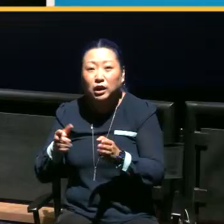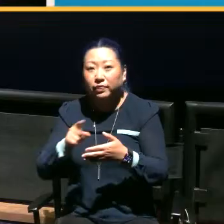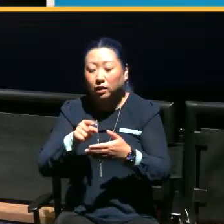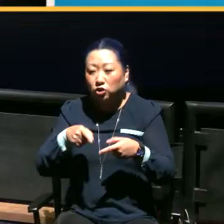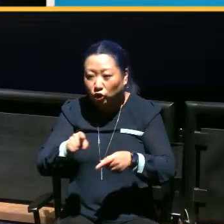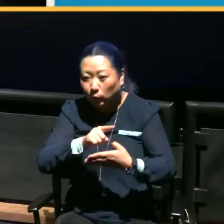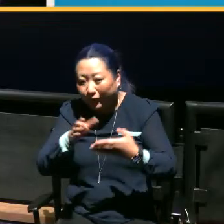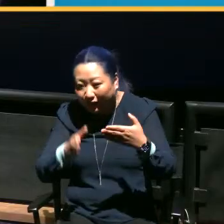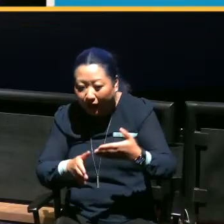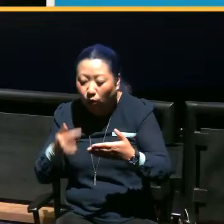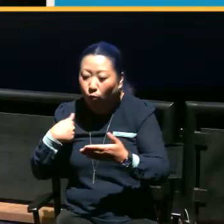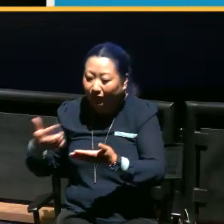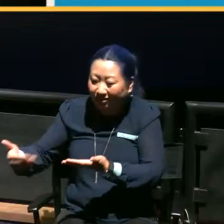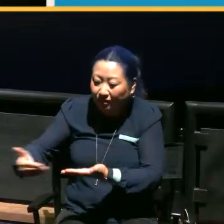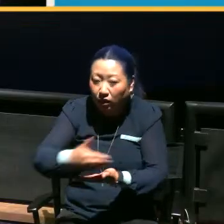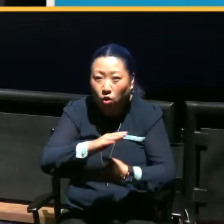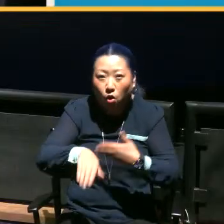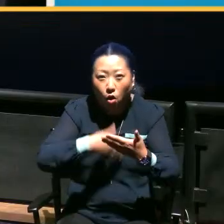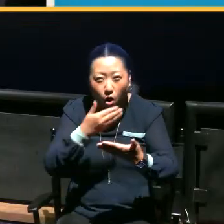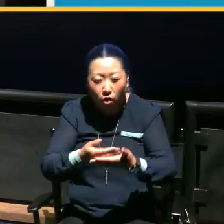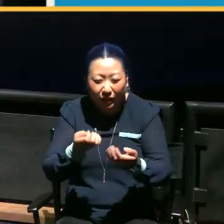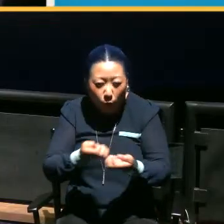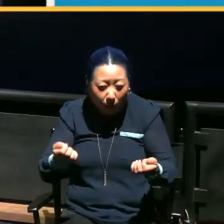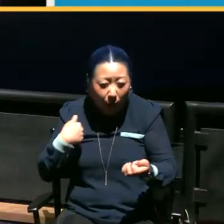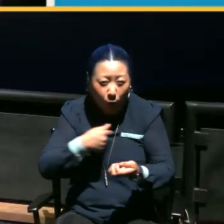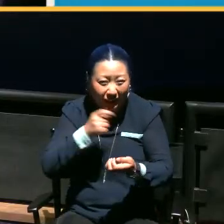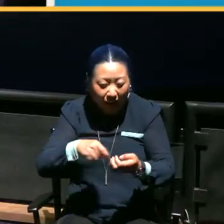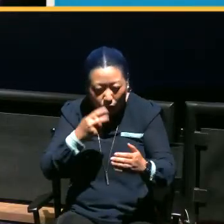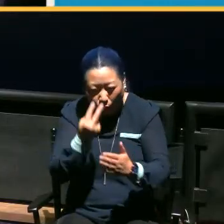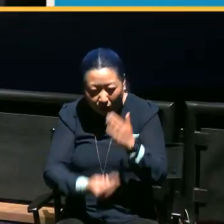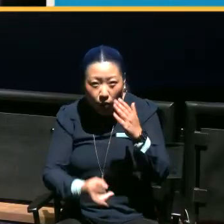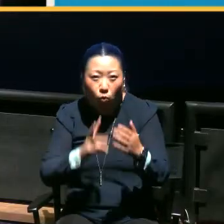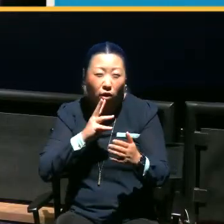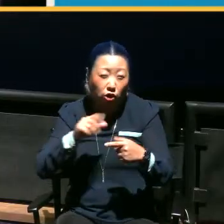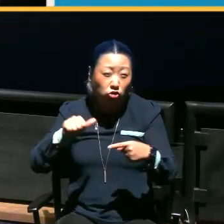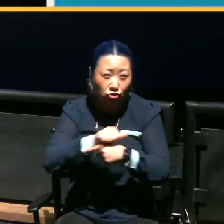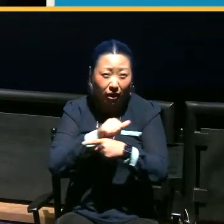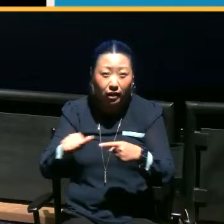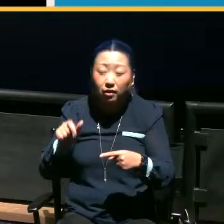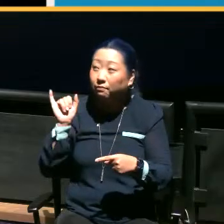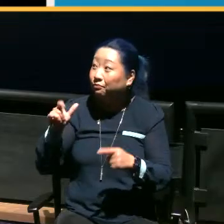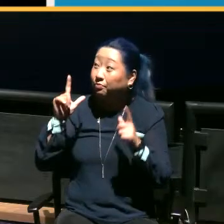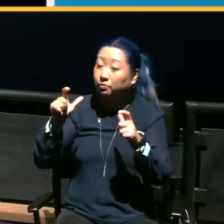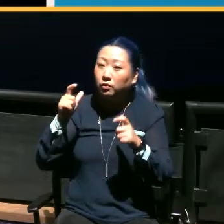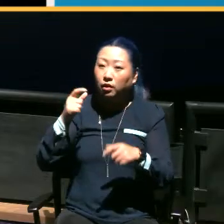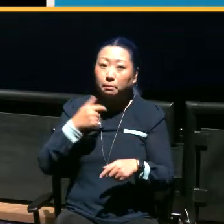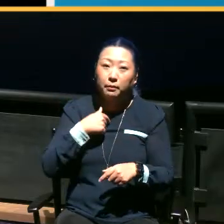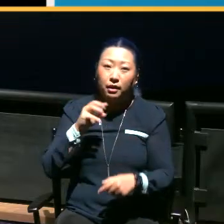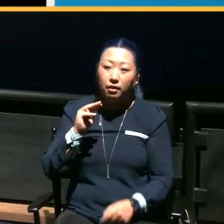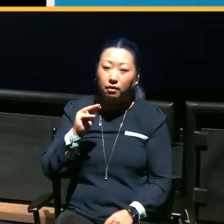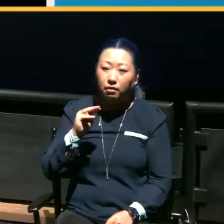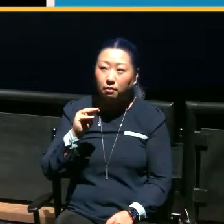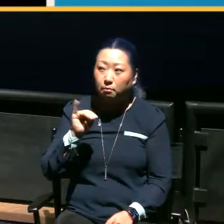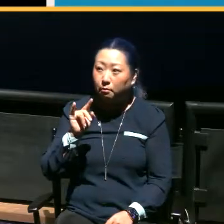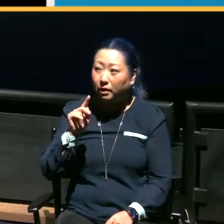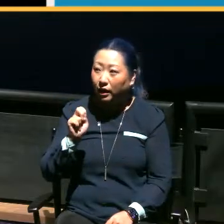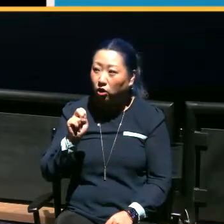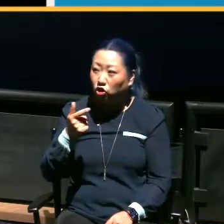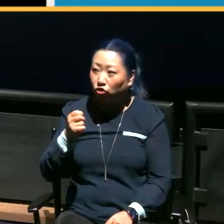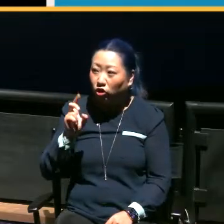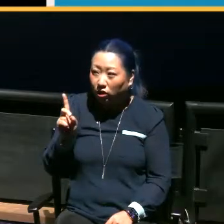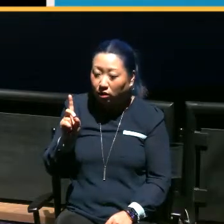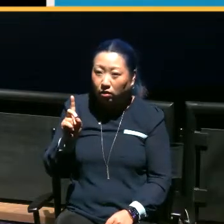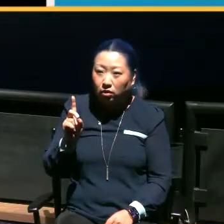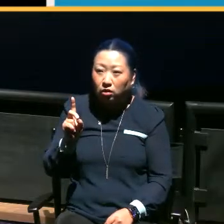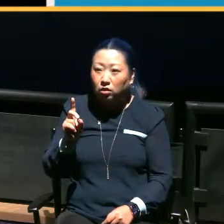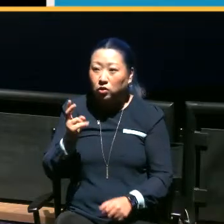weekend, all the equipment we needed, and then we would practice those spacewalks. This is a shot of me and Mike Good, Bueno, who's on the